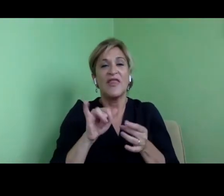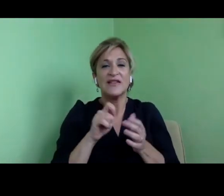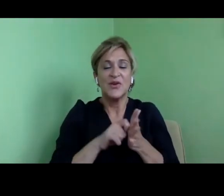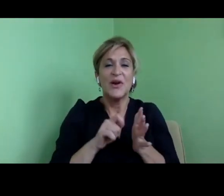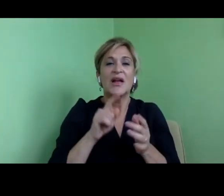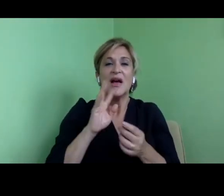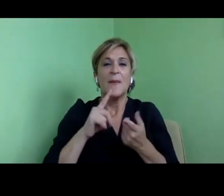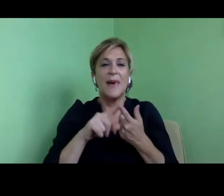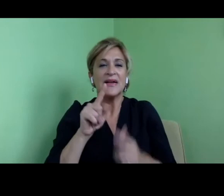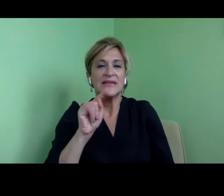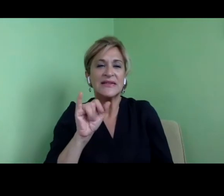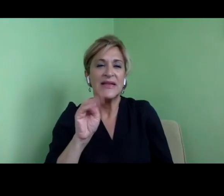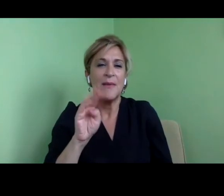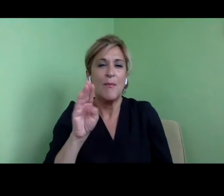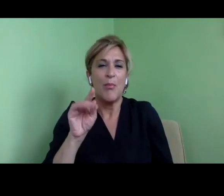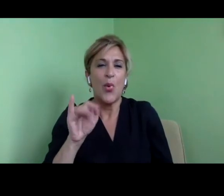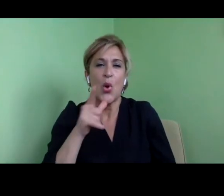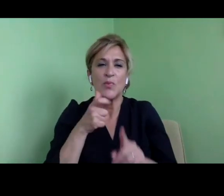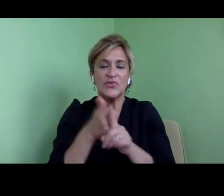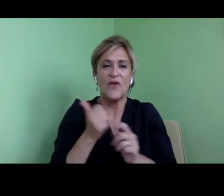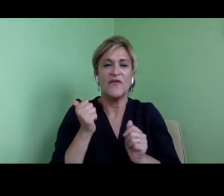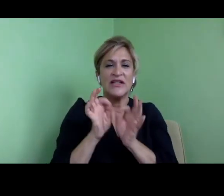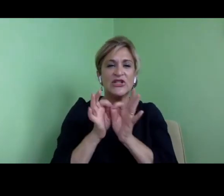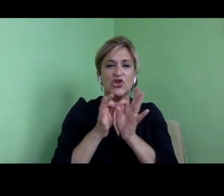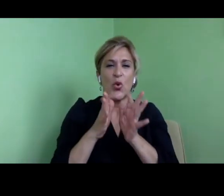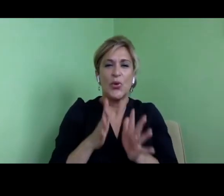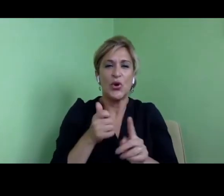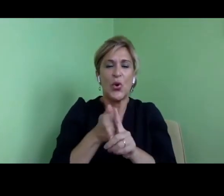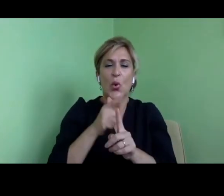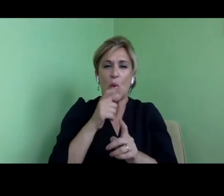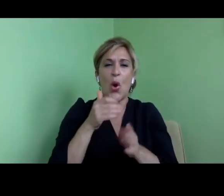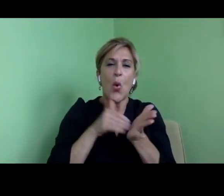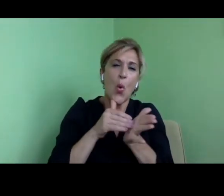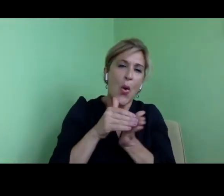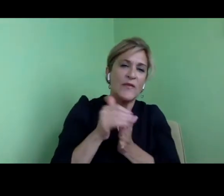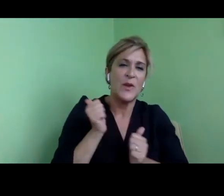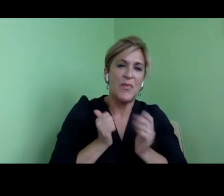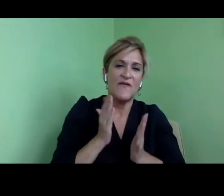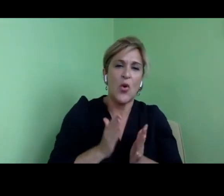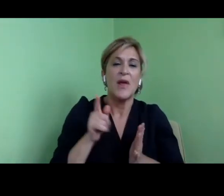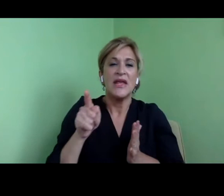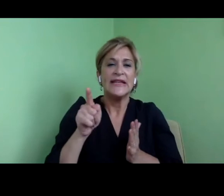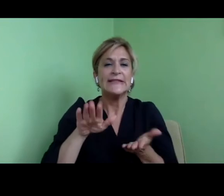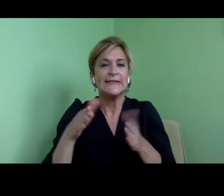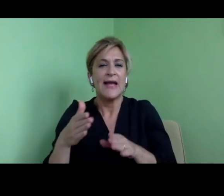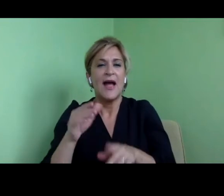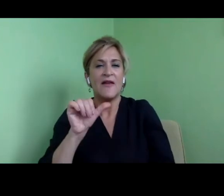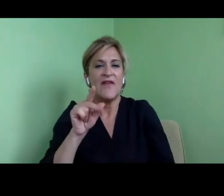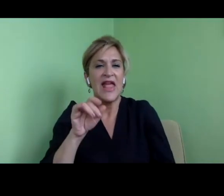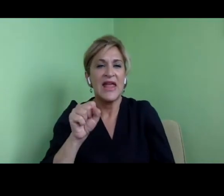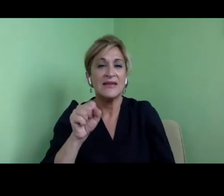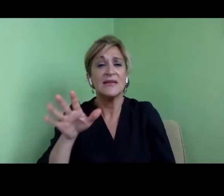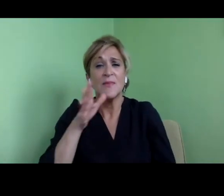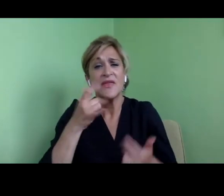interpreter whom I often performed with, who died from AIDS, and his mother who still grieves. It's not about my friend Don